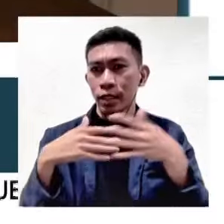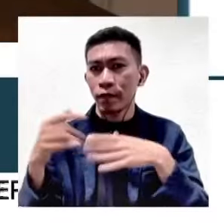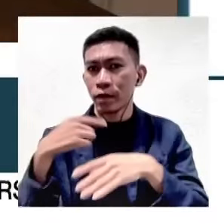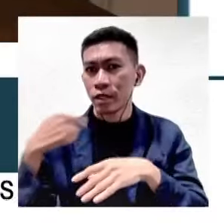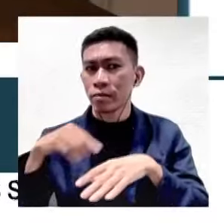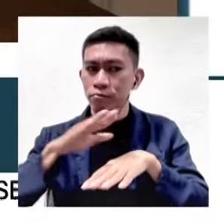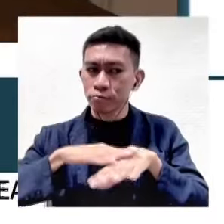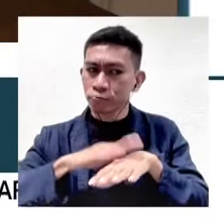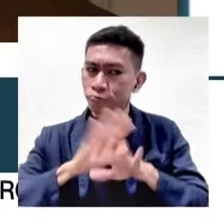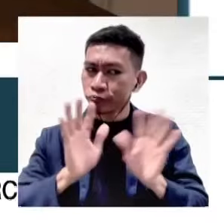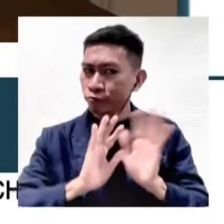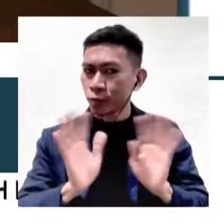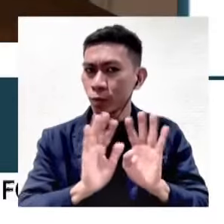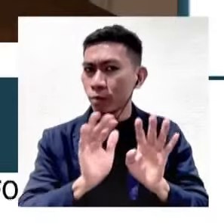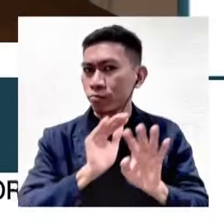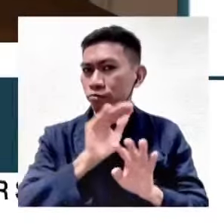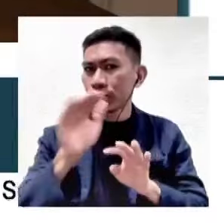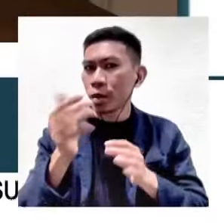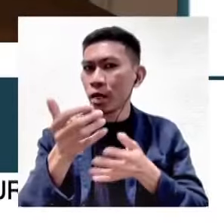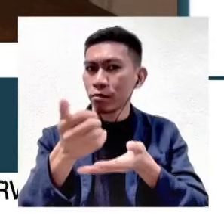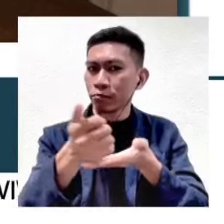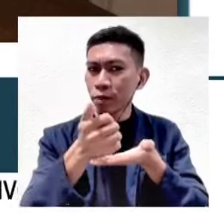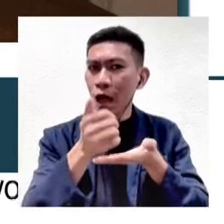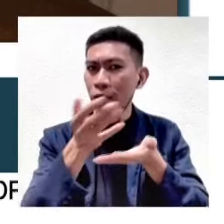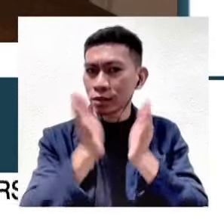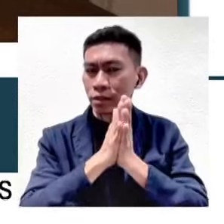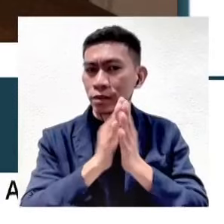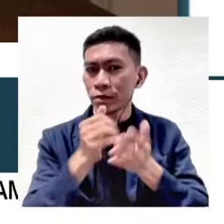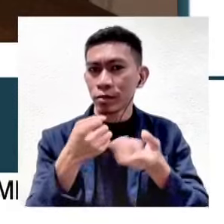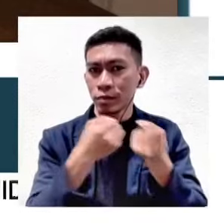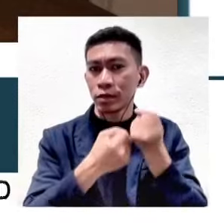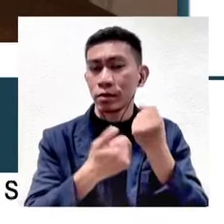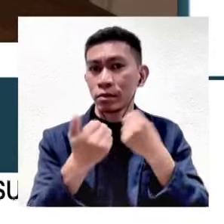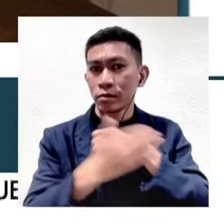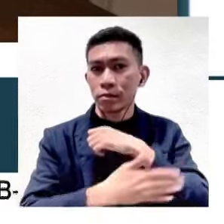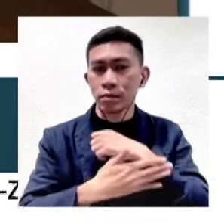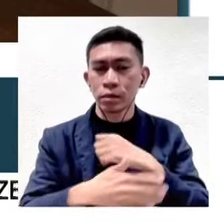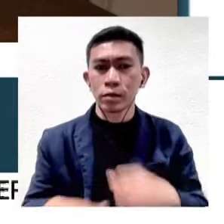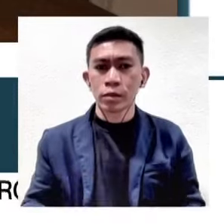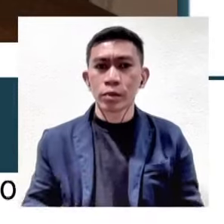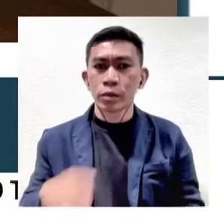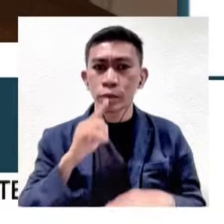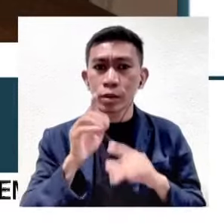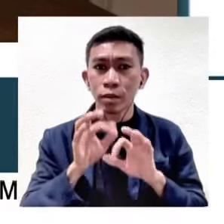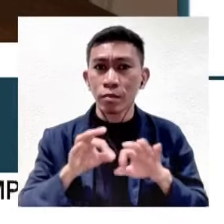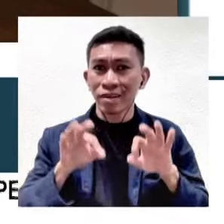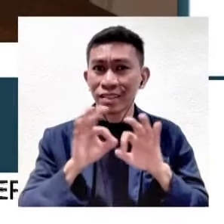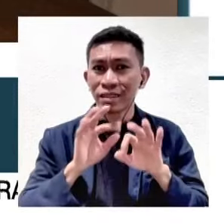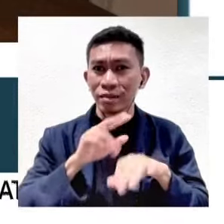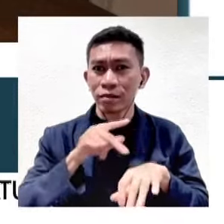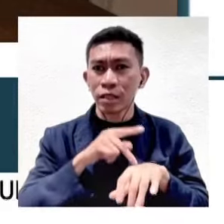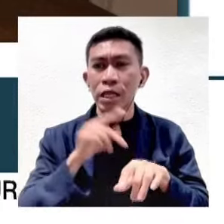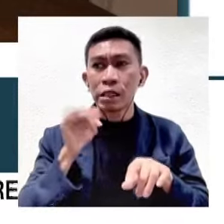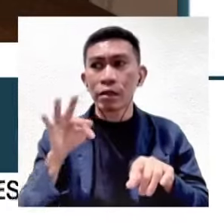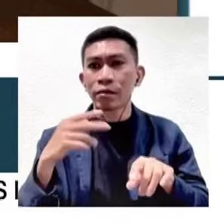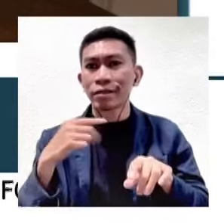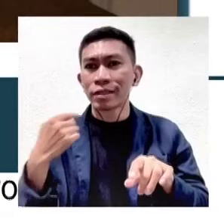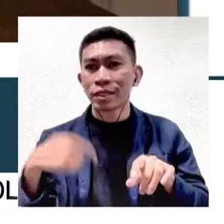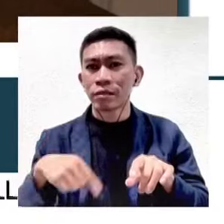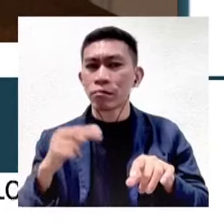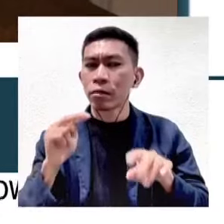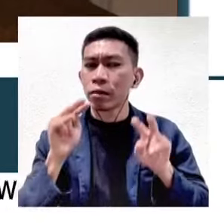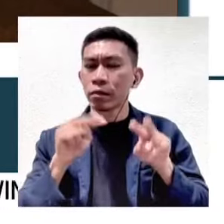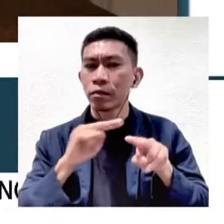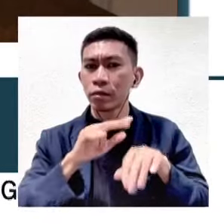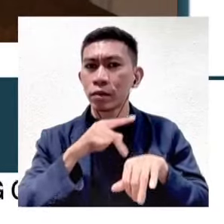Capacity building is very important for the Philippines, because when China looks at the Philippines, it sees somebody that it can